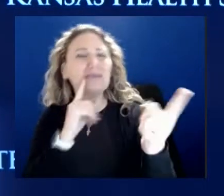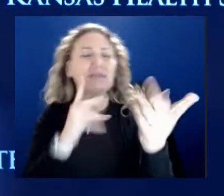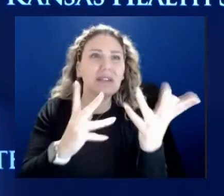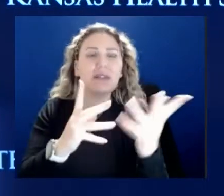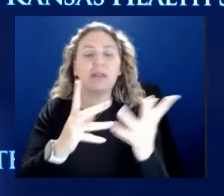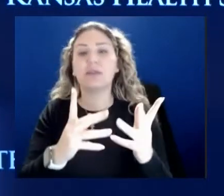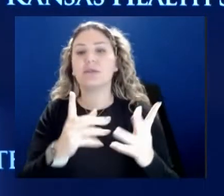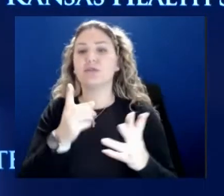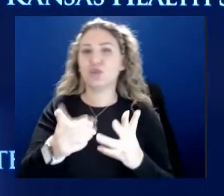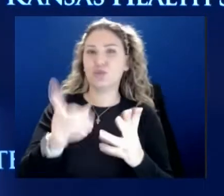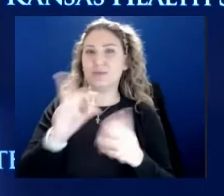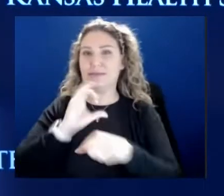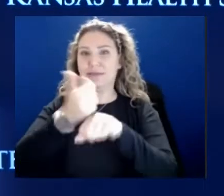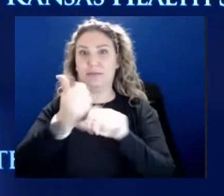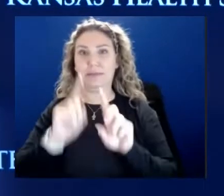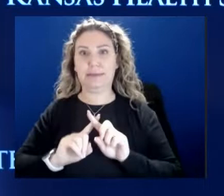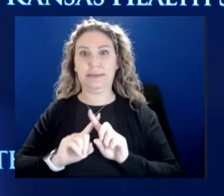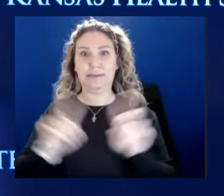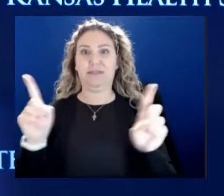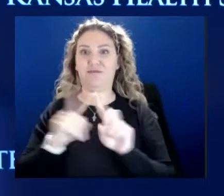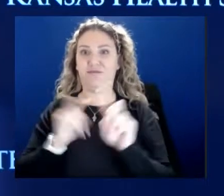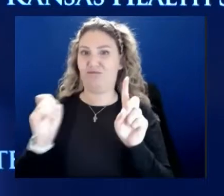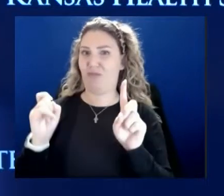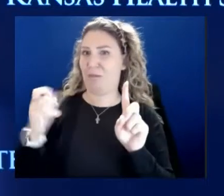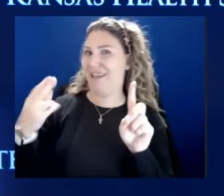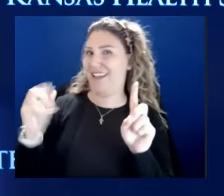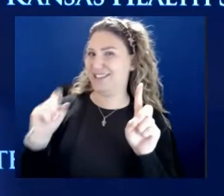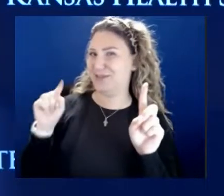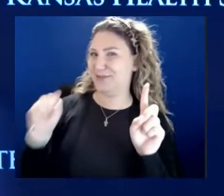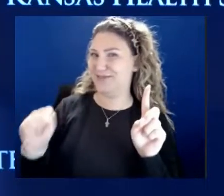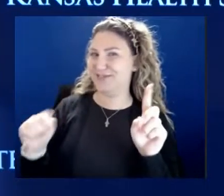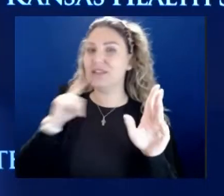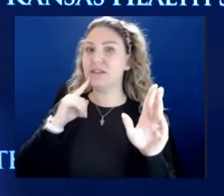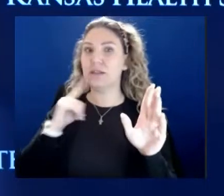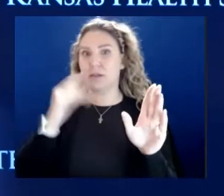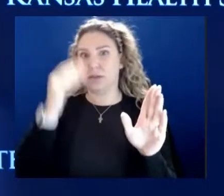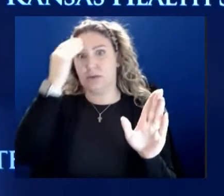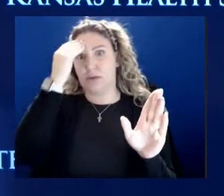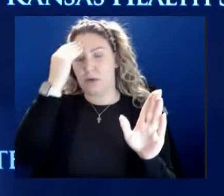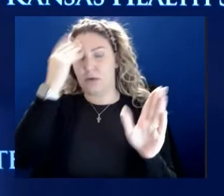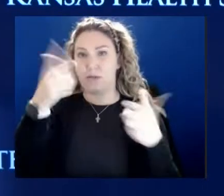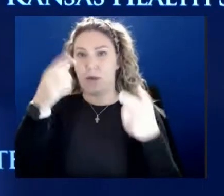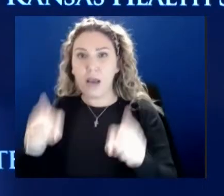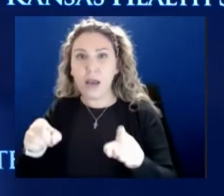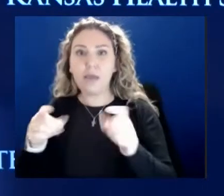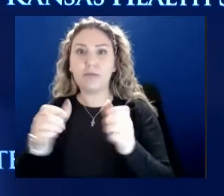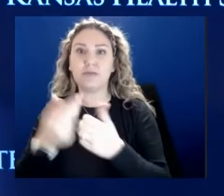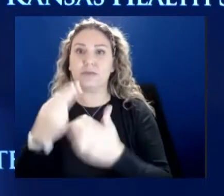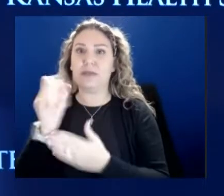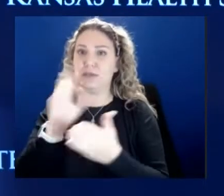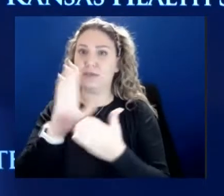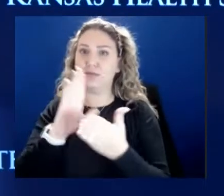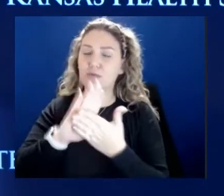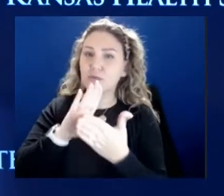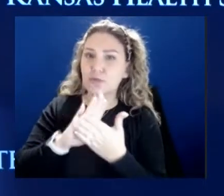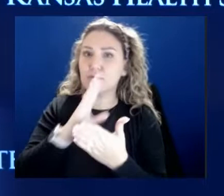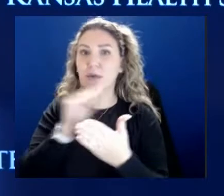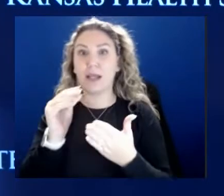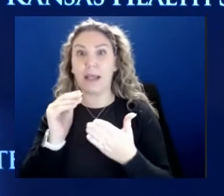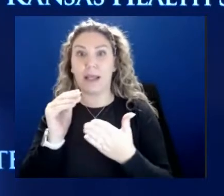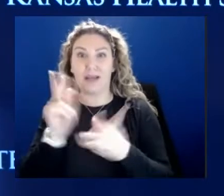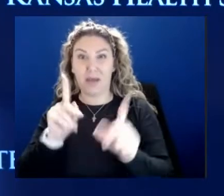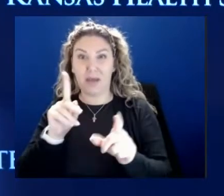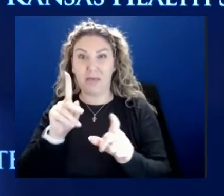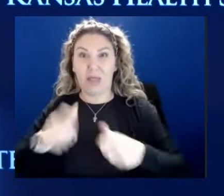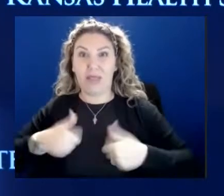a lot differently than our high school students who are keenly aware of what can happen on a high school campus. And for those of us that live locally, that we had a high